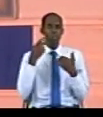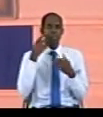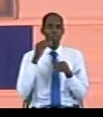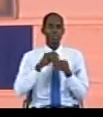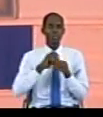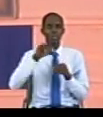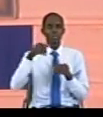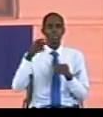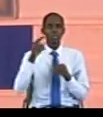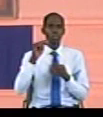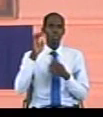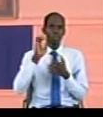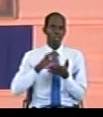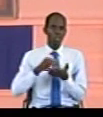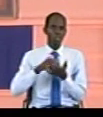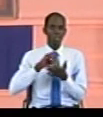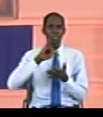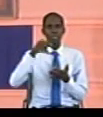John 20:21.